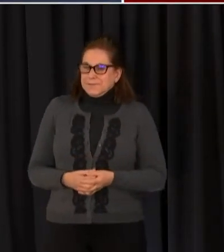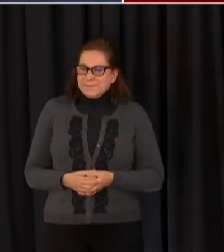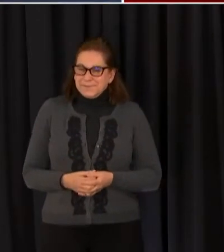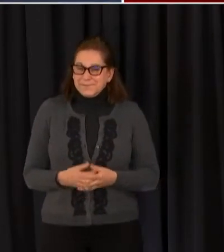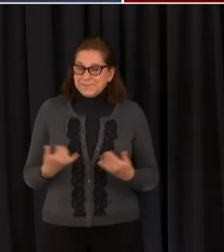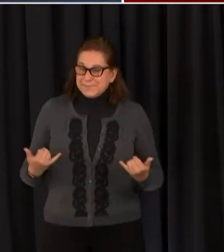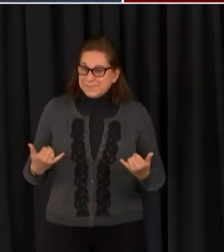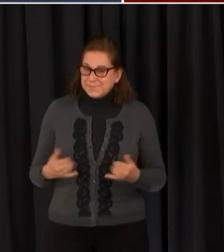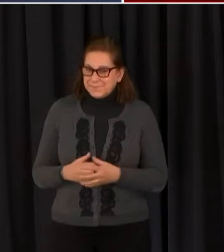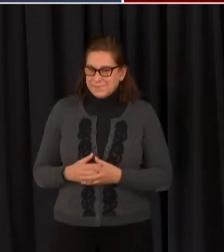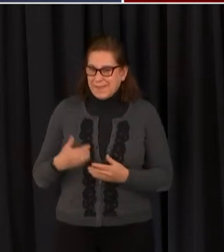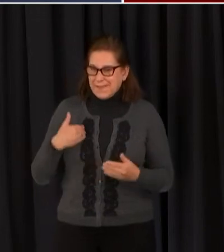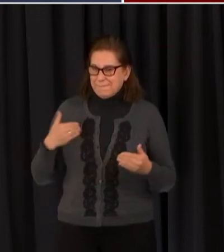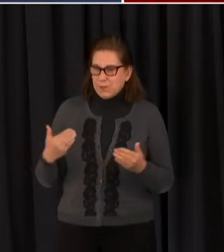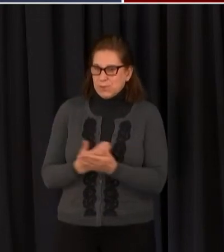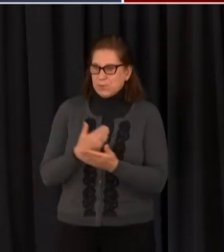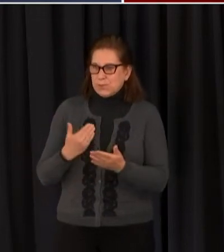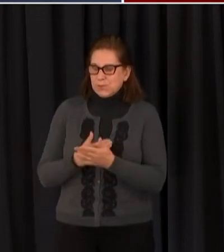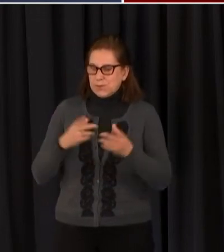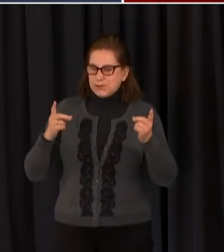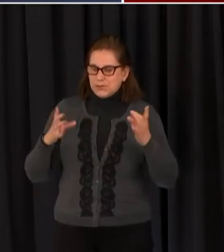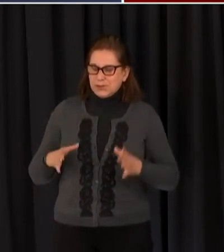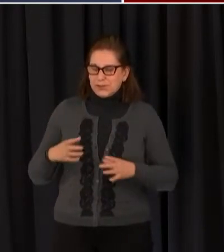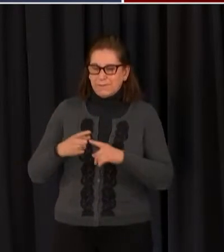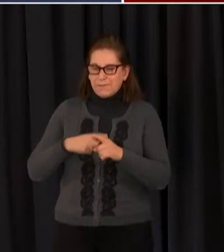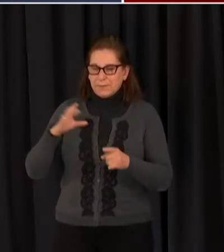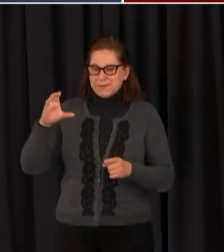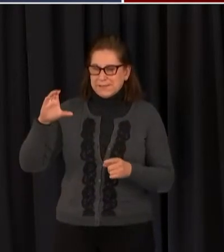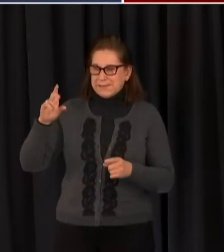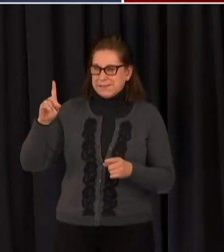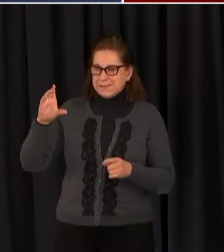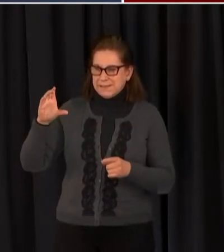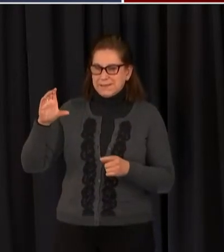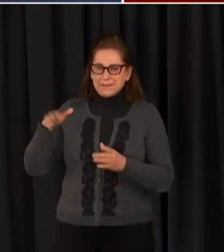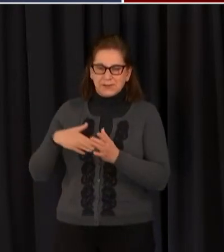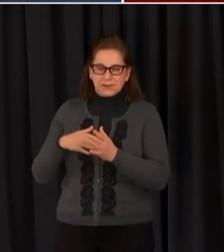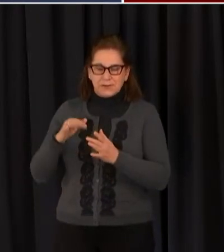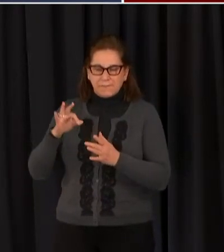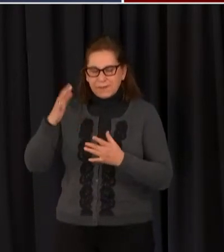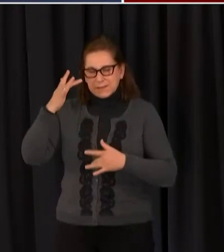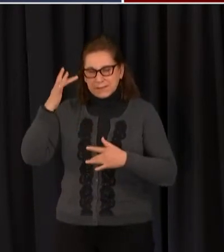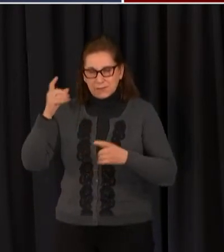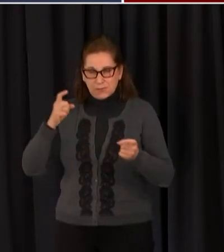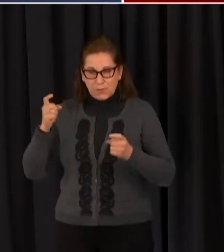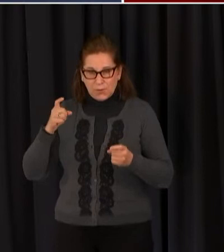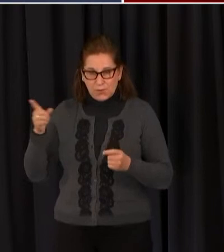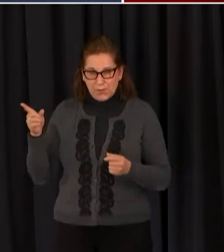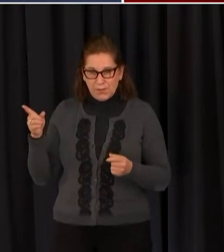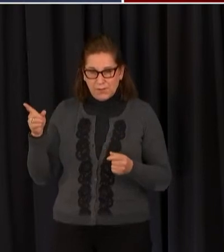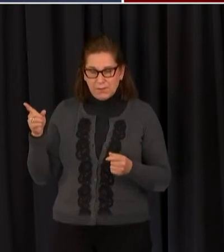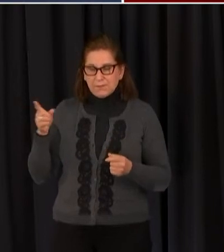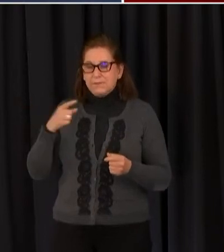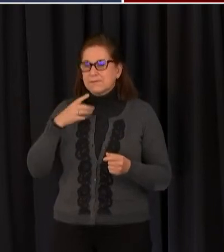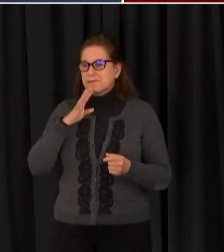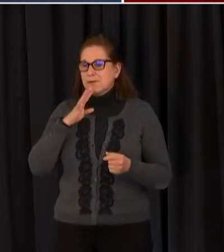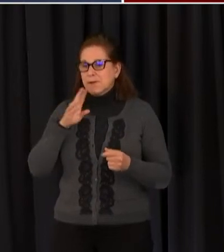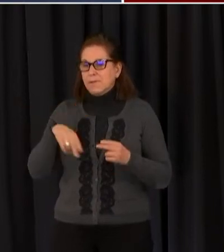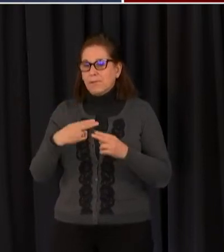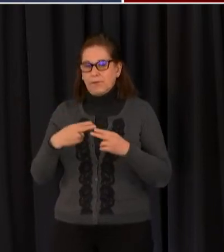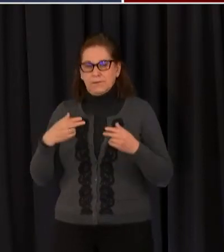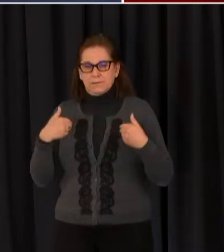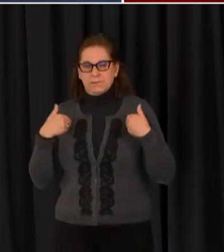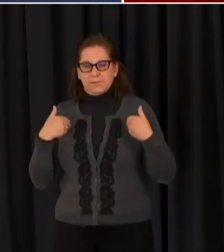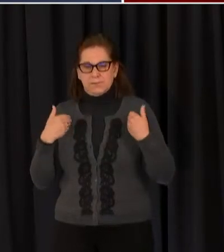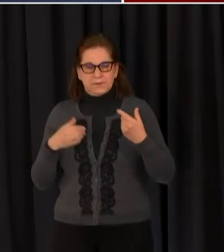to ensure that every person or individual in the general public age 16 and over is eligible